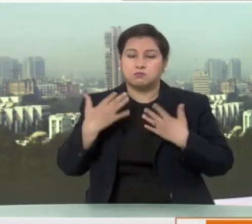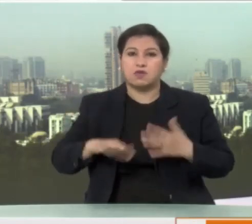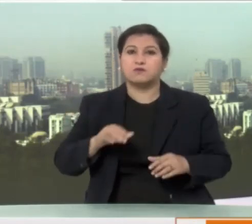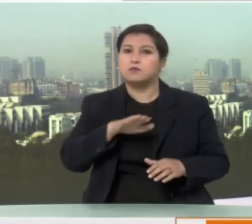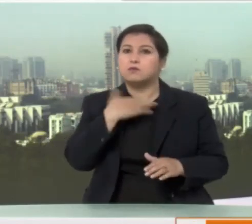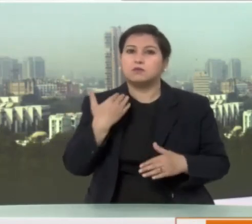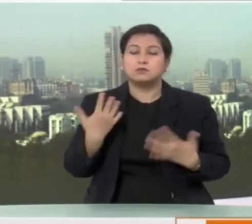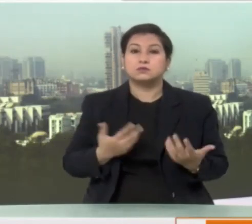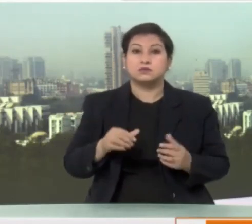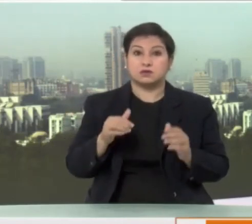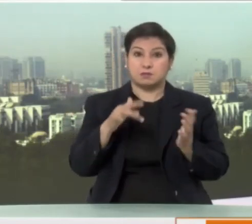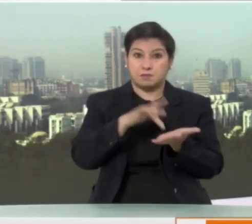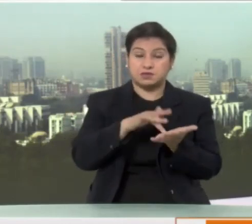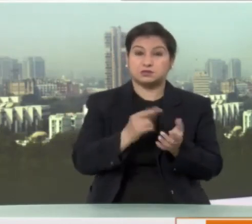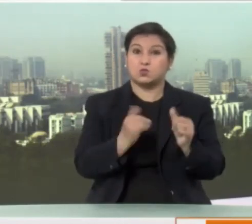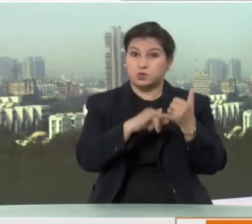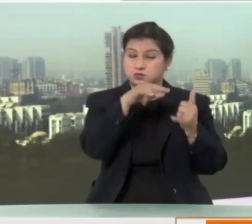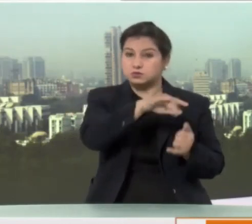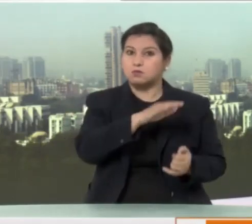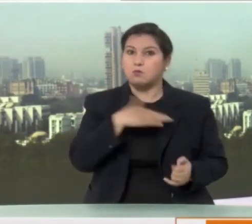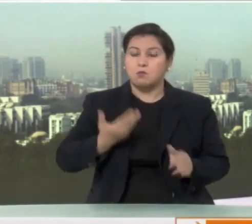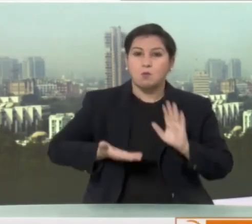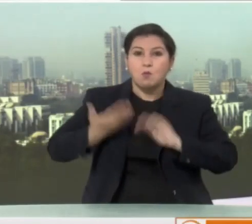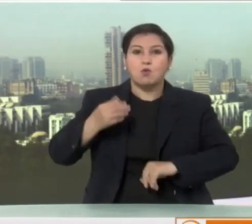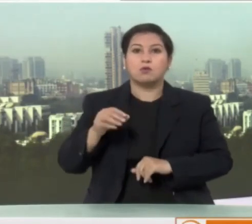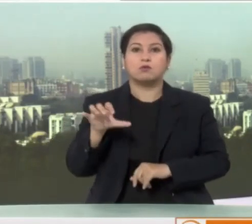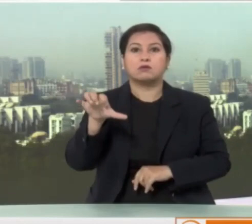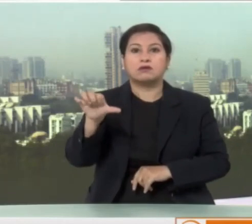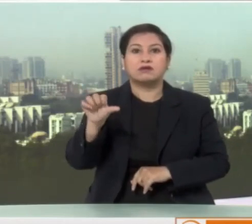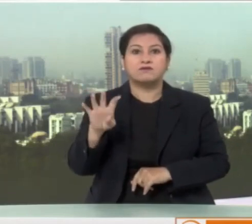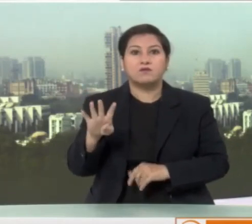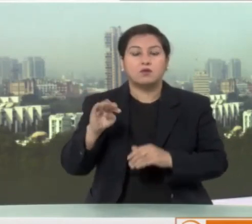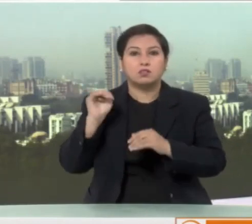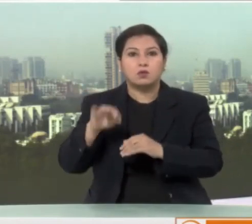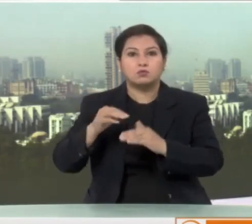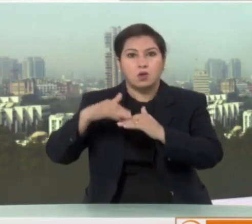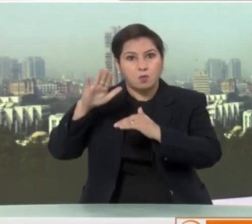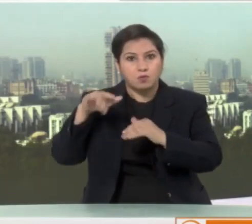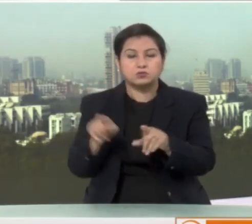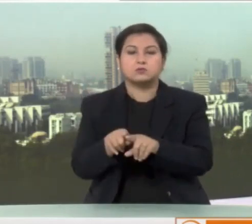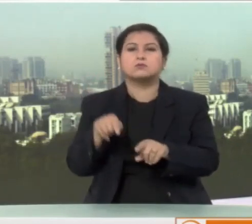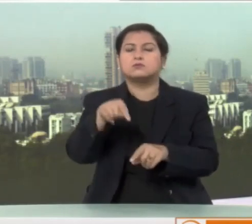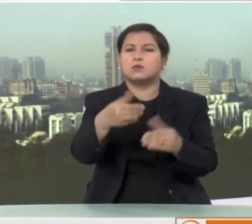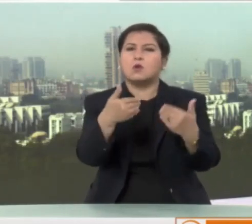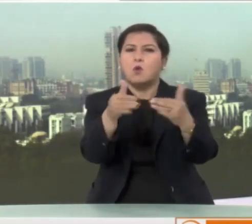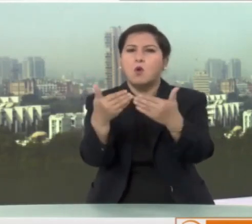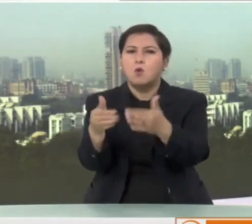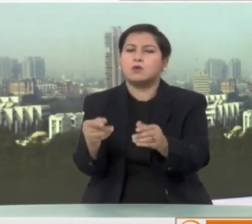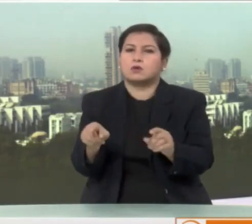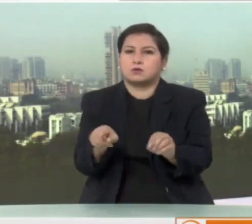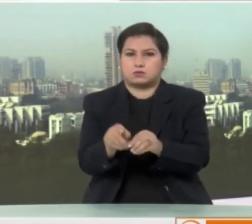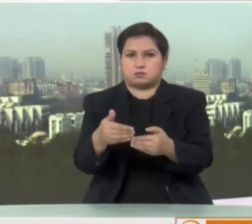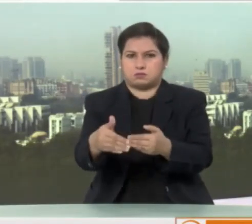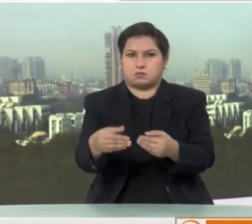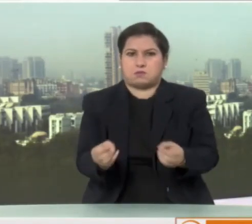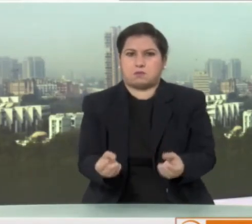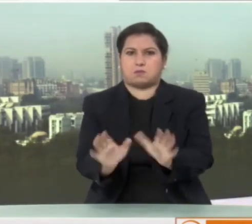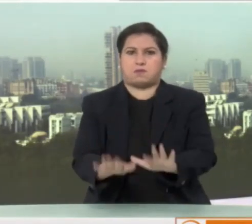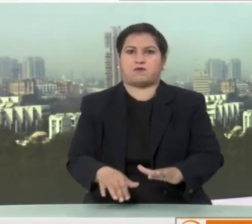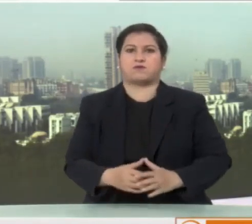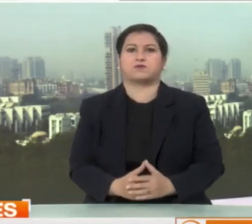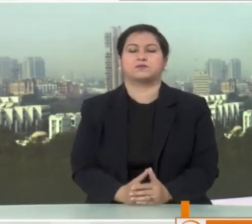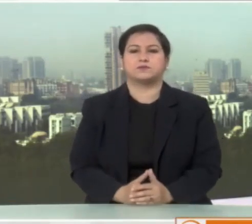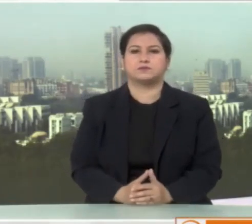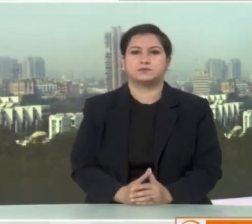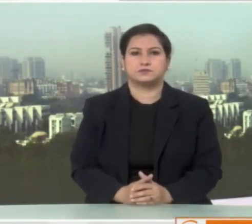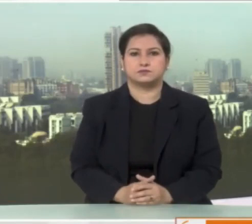surpasses 94,000 in the US. Restaurants in New York reopened after the lockdown restrictions ease.